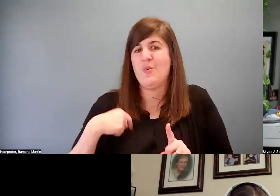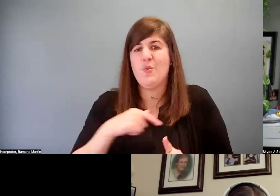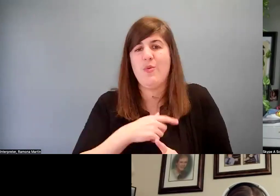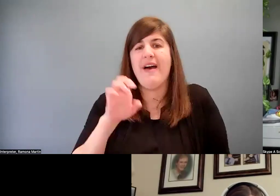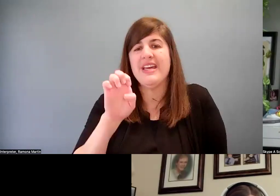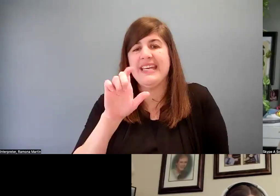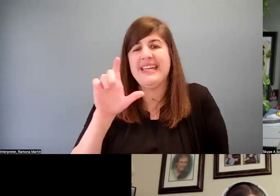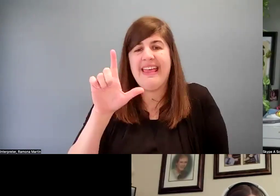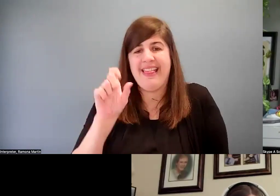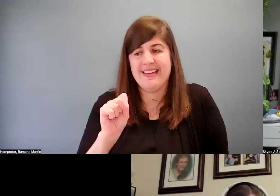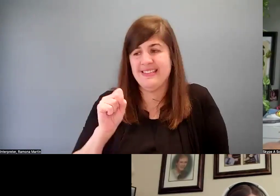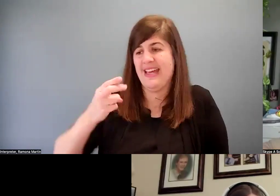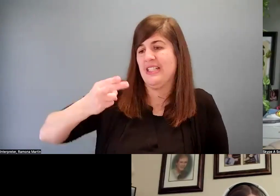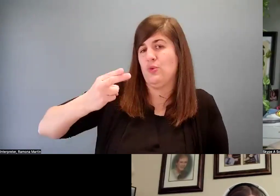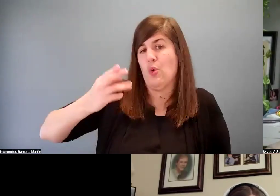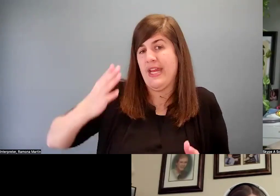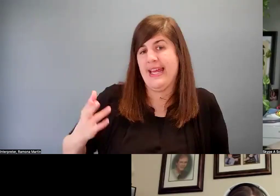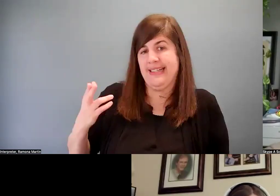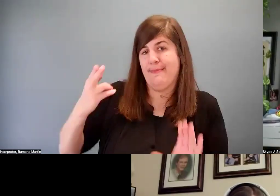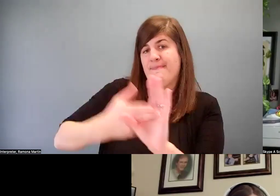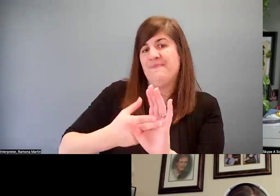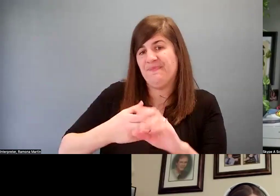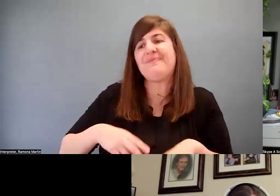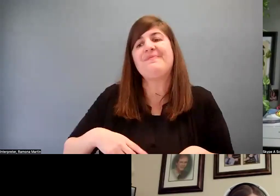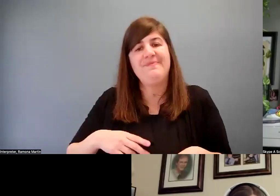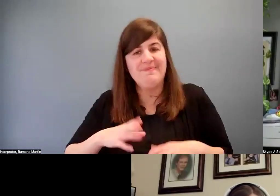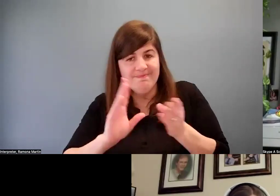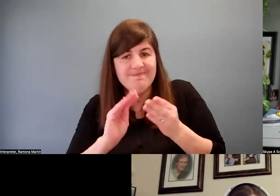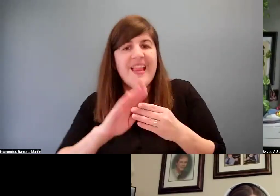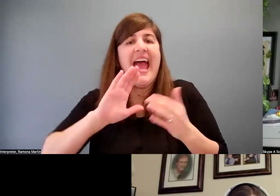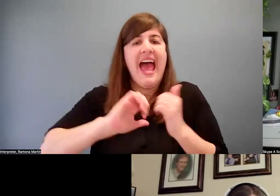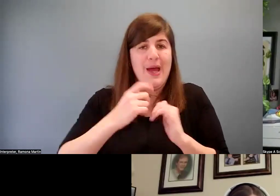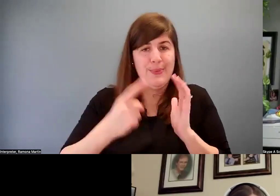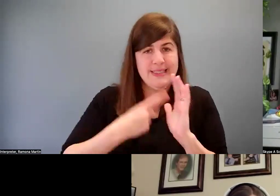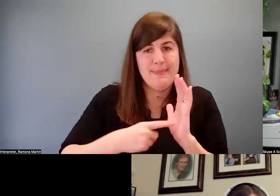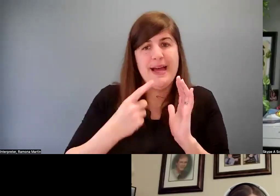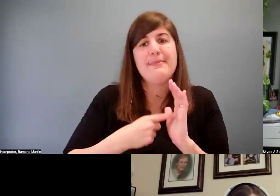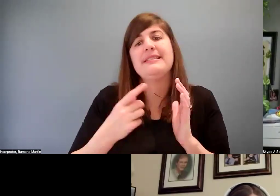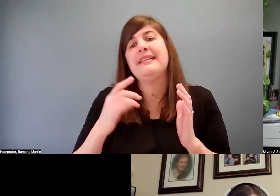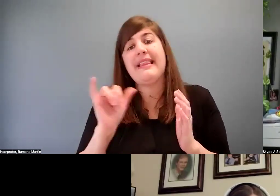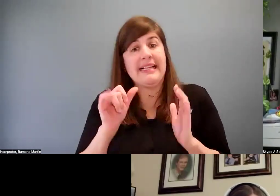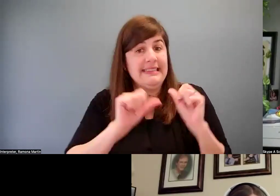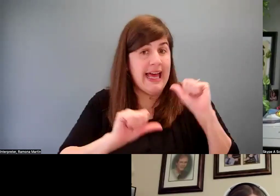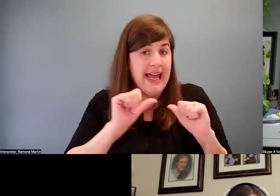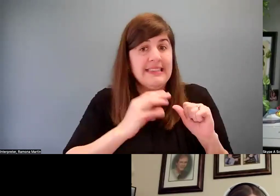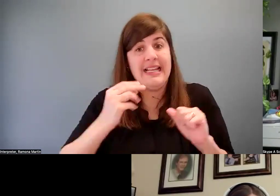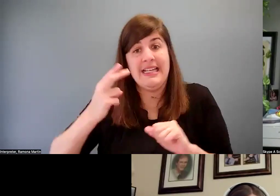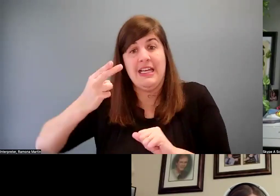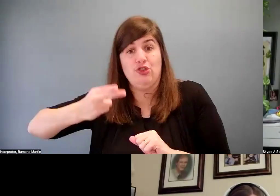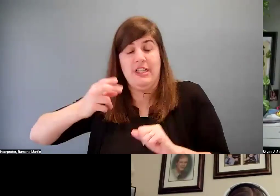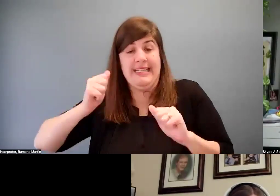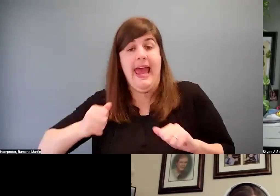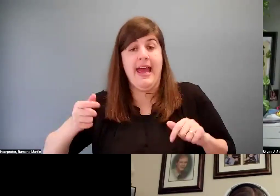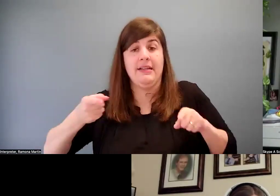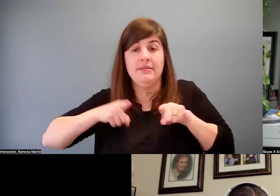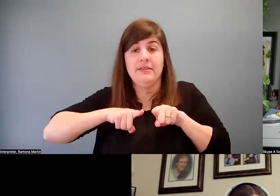eel historian come on and talk about how sometimes like science and history can coincide,